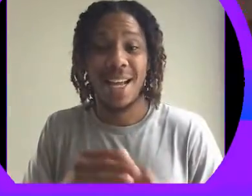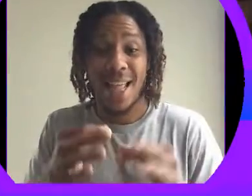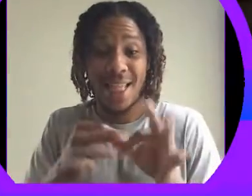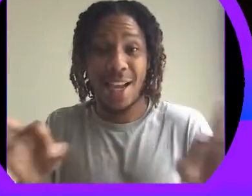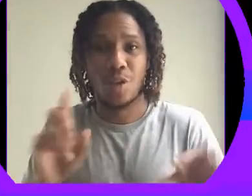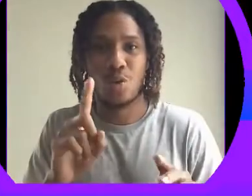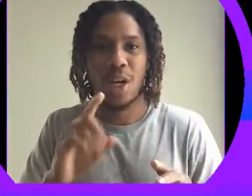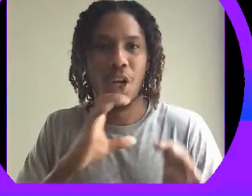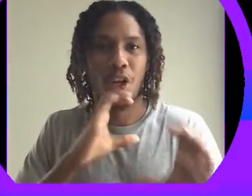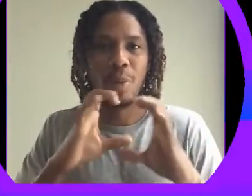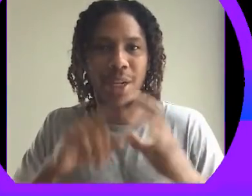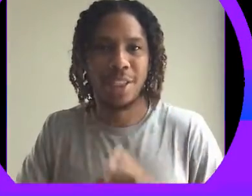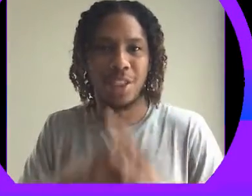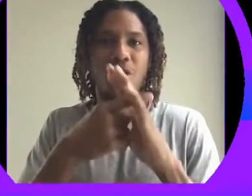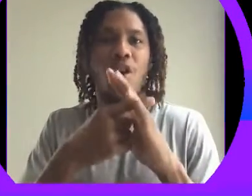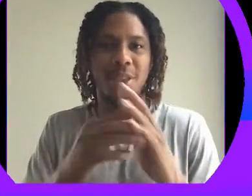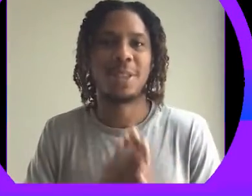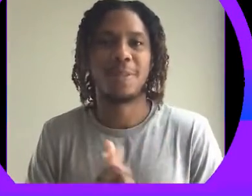communication starts.